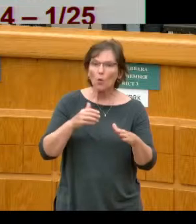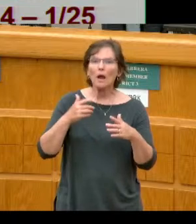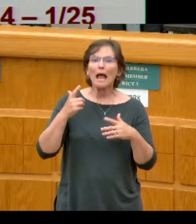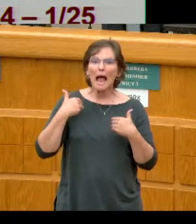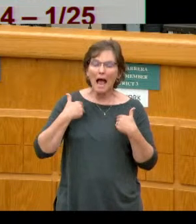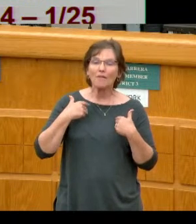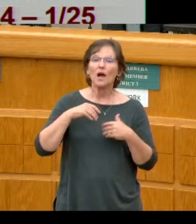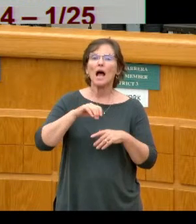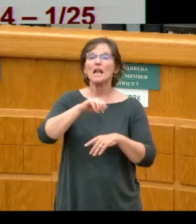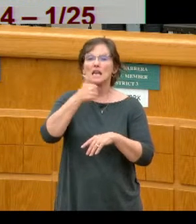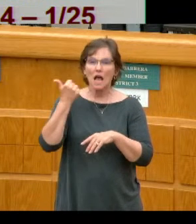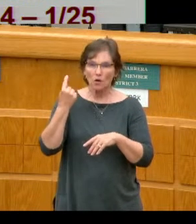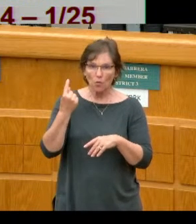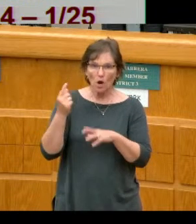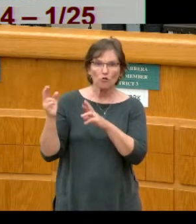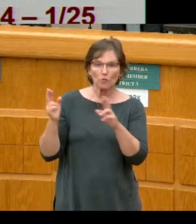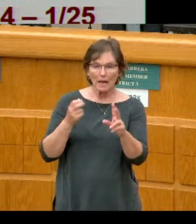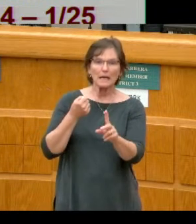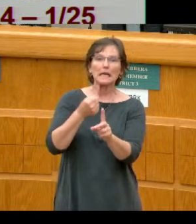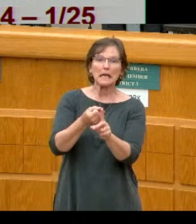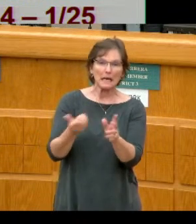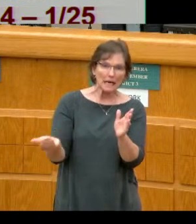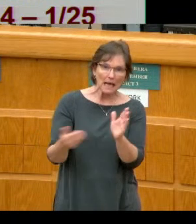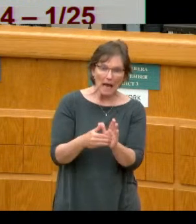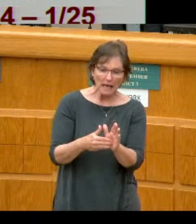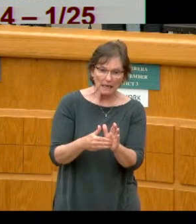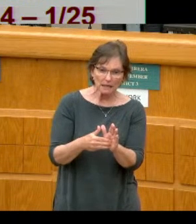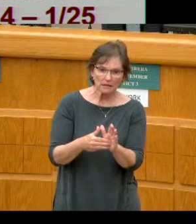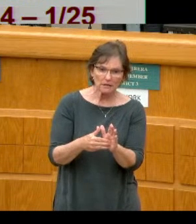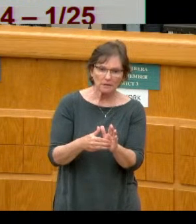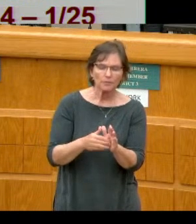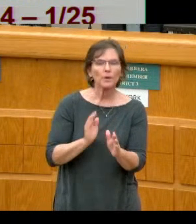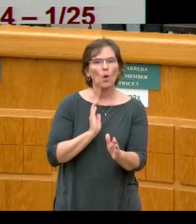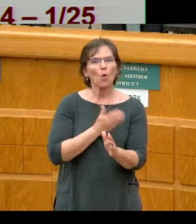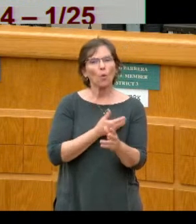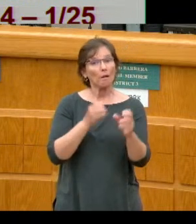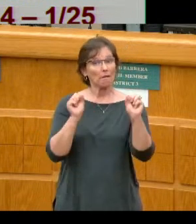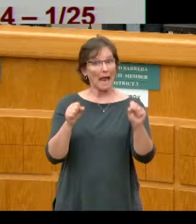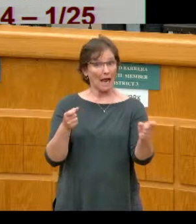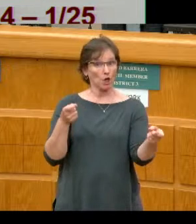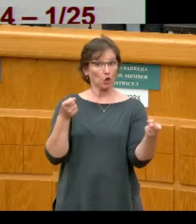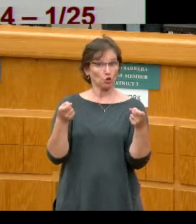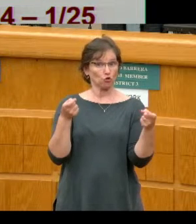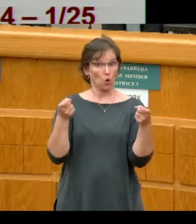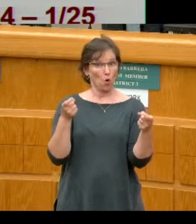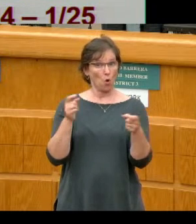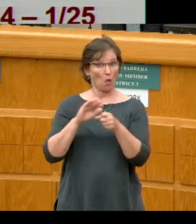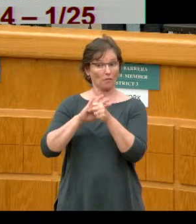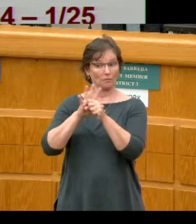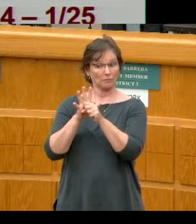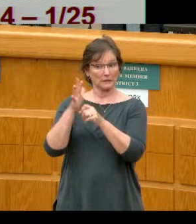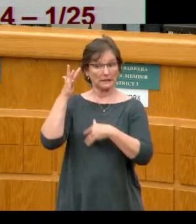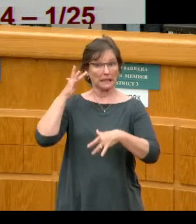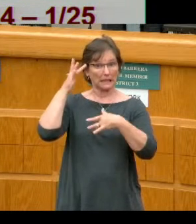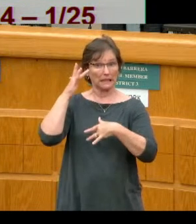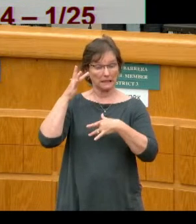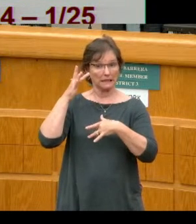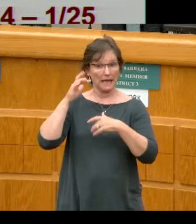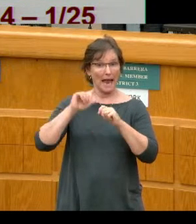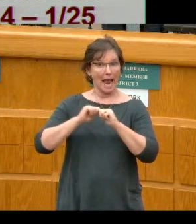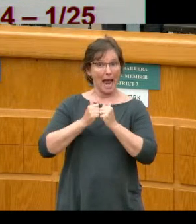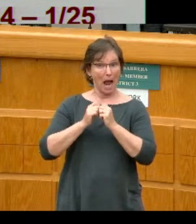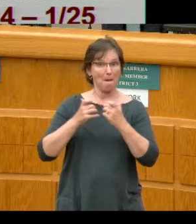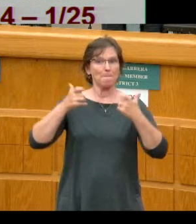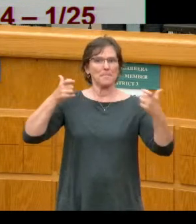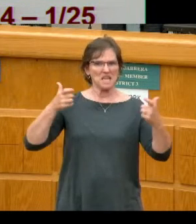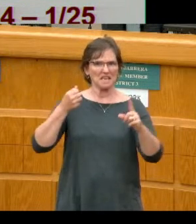the same time. And over 700 people died in the coastal bend from this outbreak, which is the equivalent of,